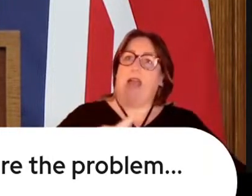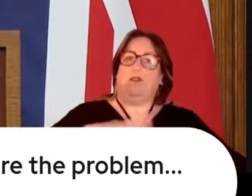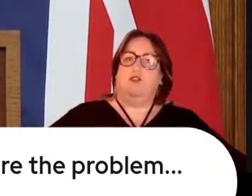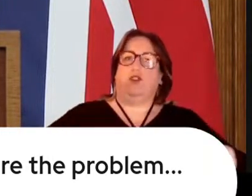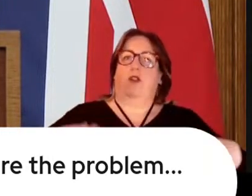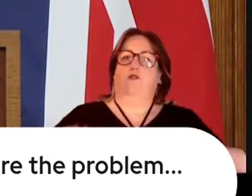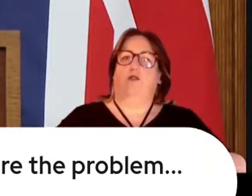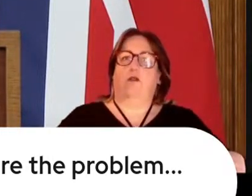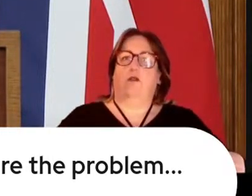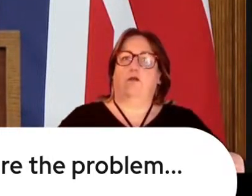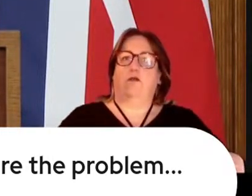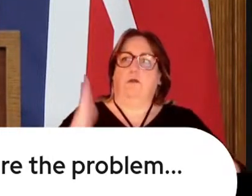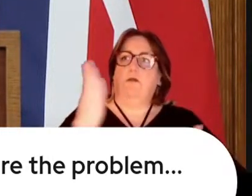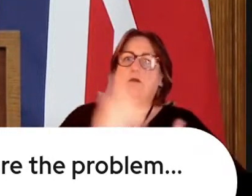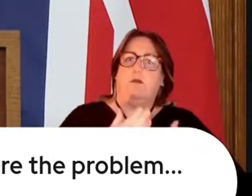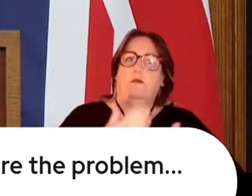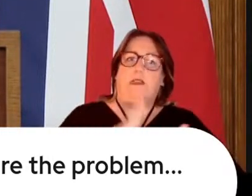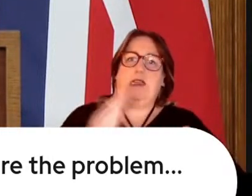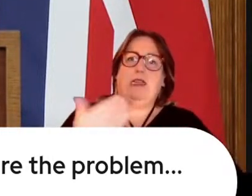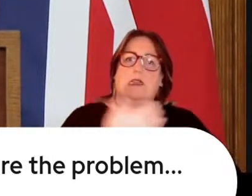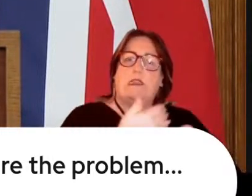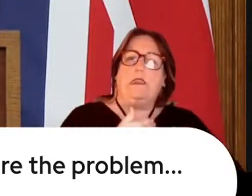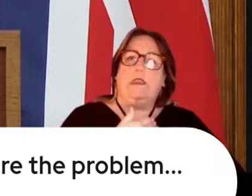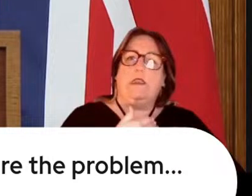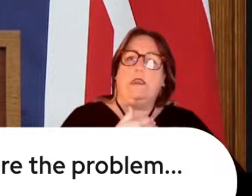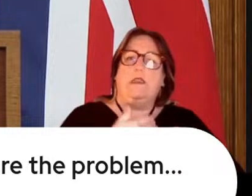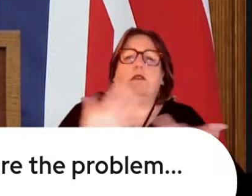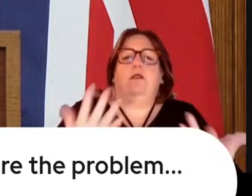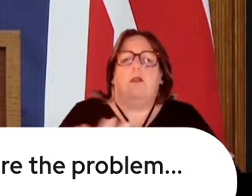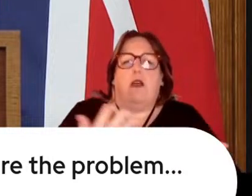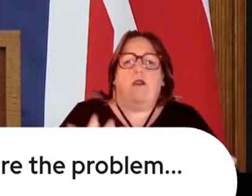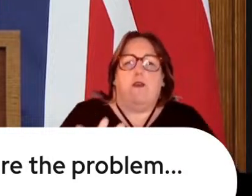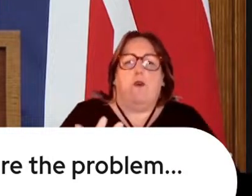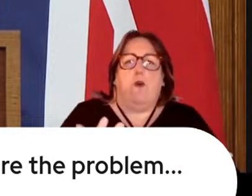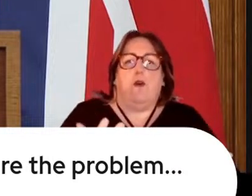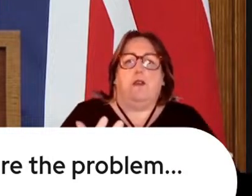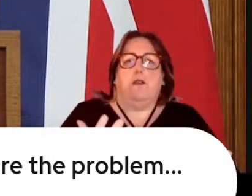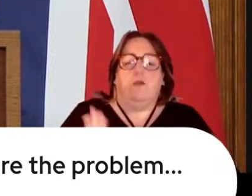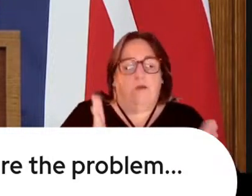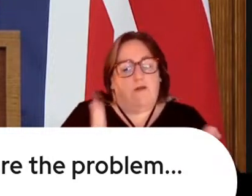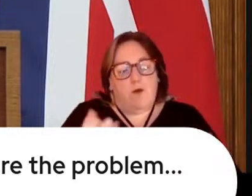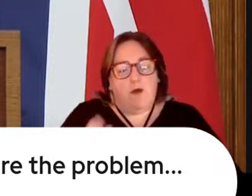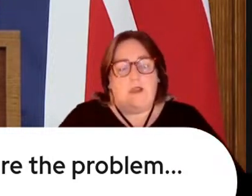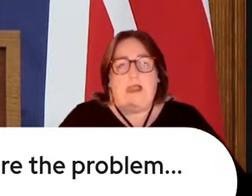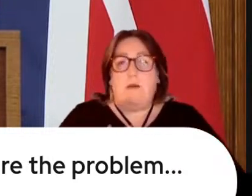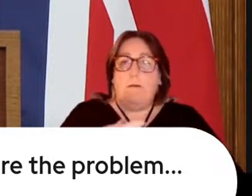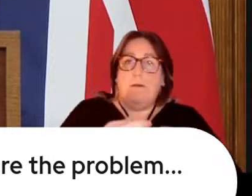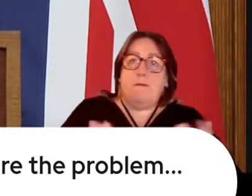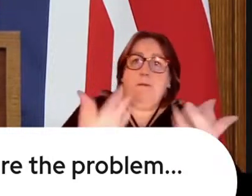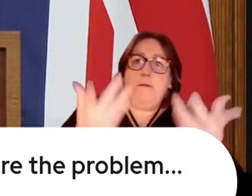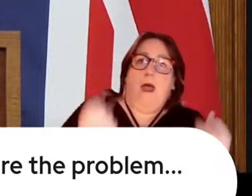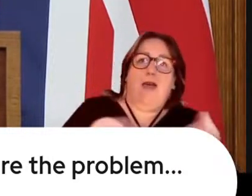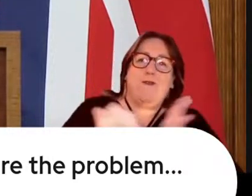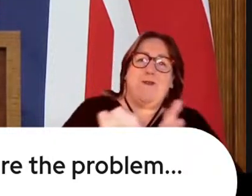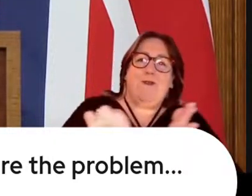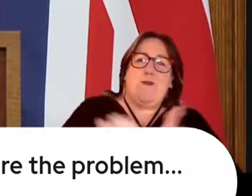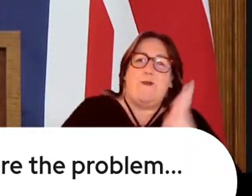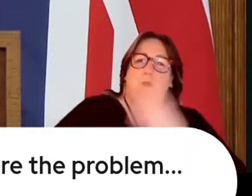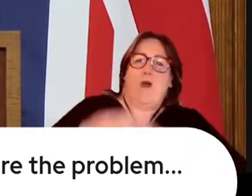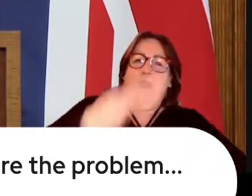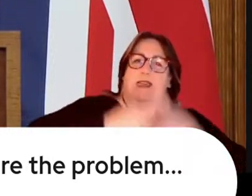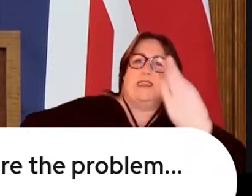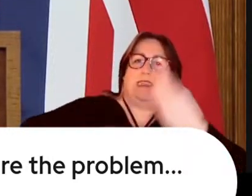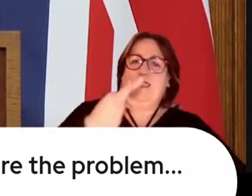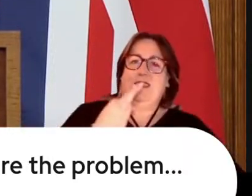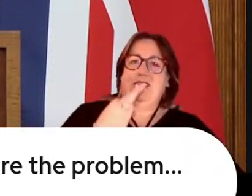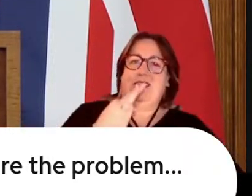must, of course, ask and answer difficult questions, questions that should be